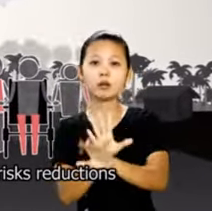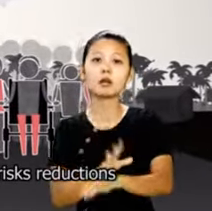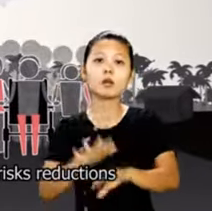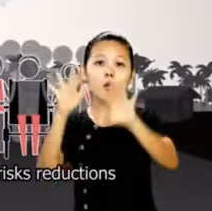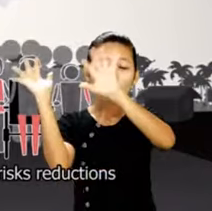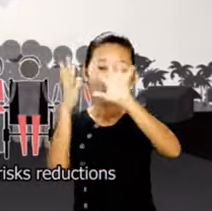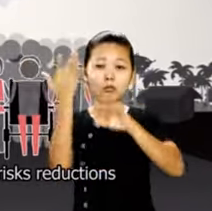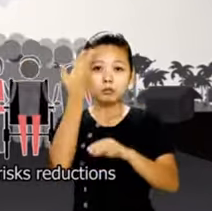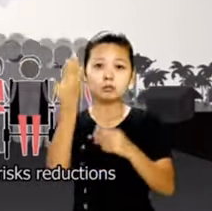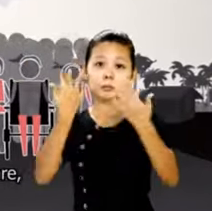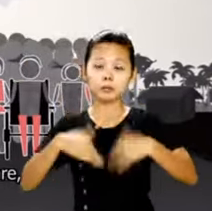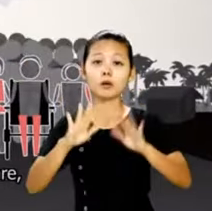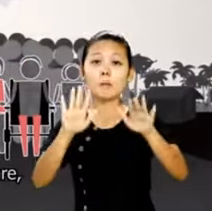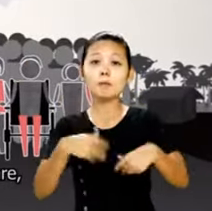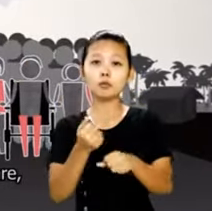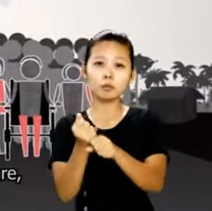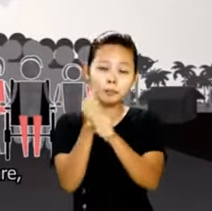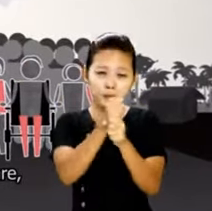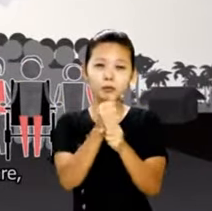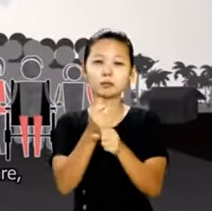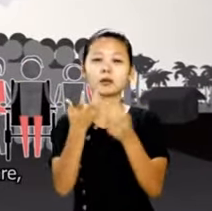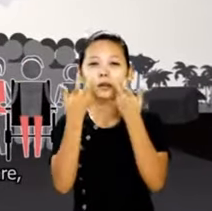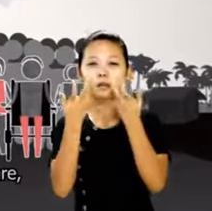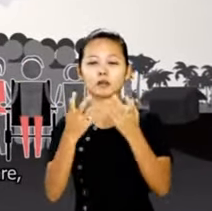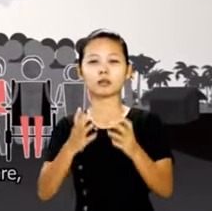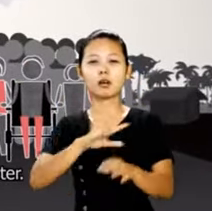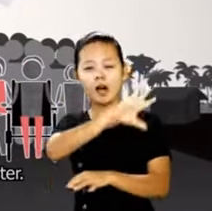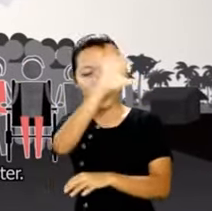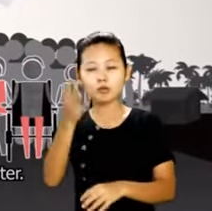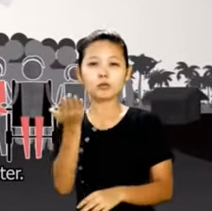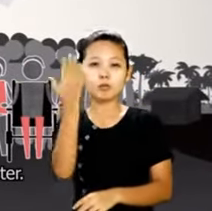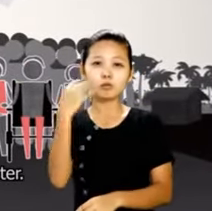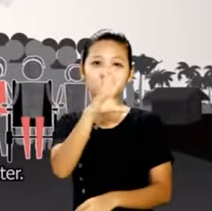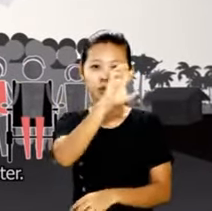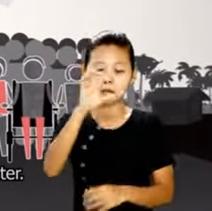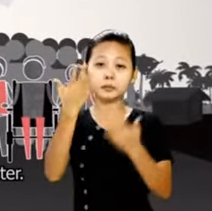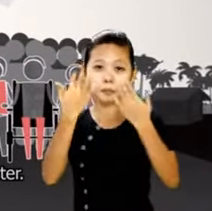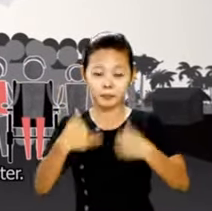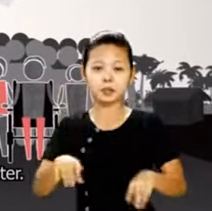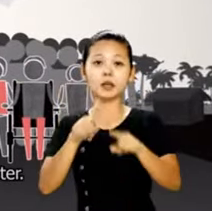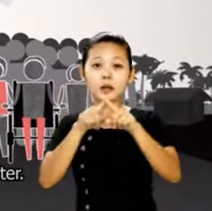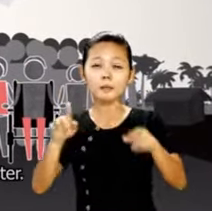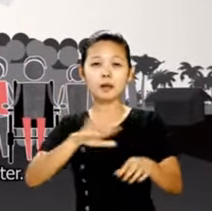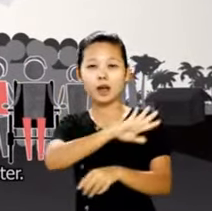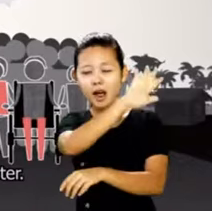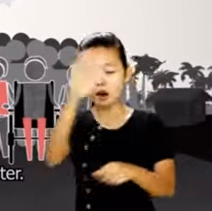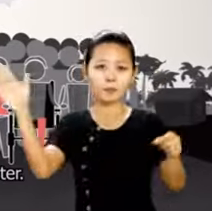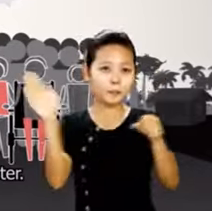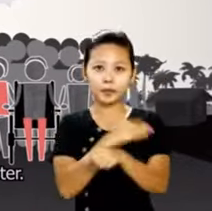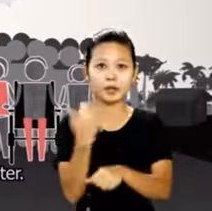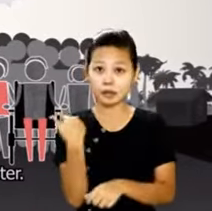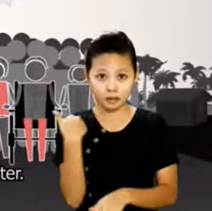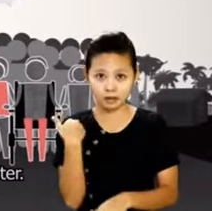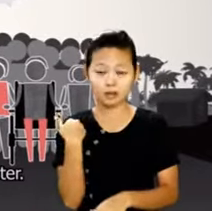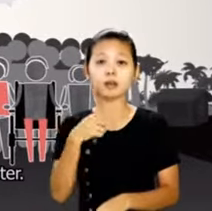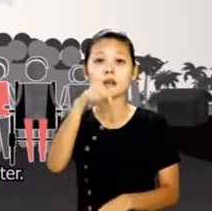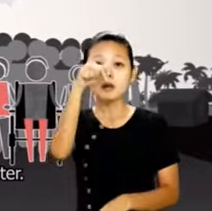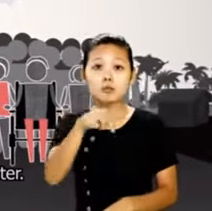risk reduction, as well as how to better prepare, respond, and recover in a disaster.